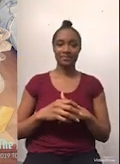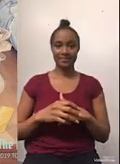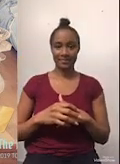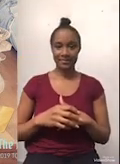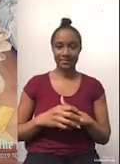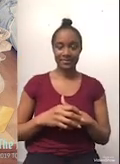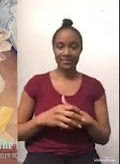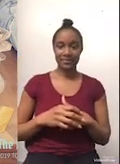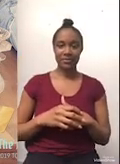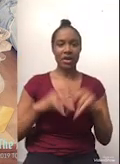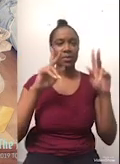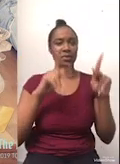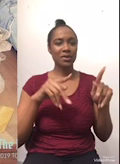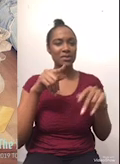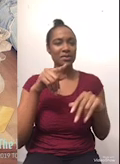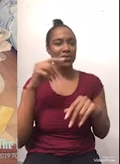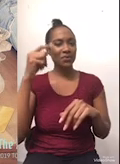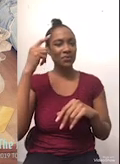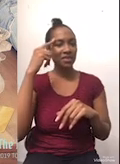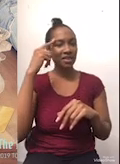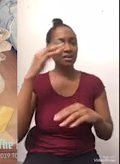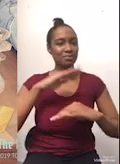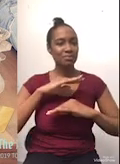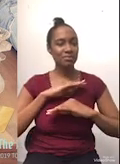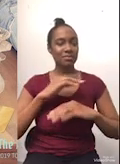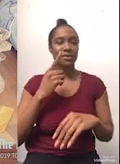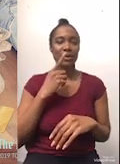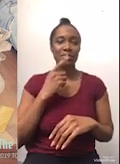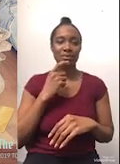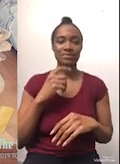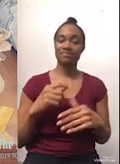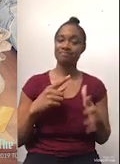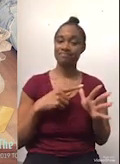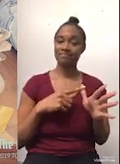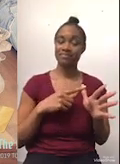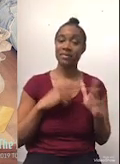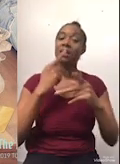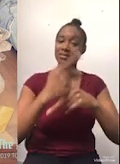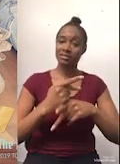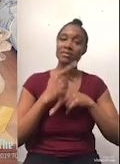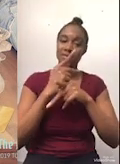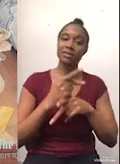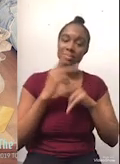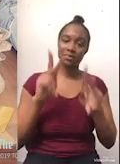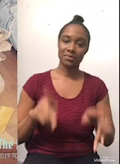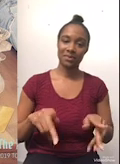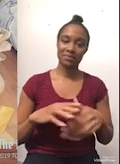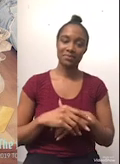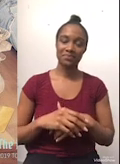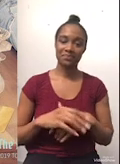What kind of person is your ideal? Chino, someone who is caring and considerate.